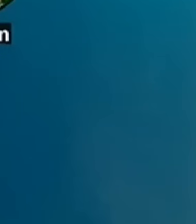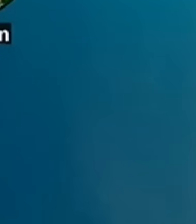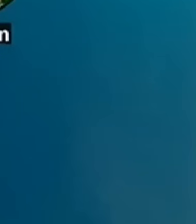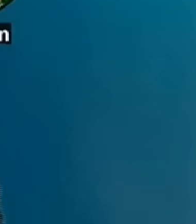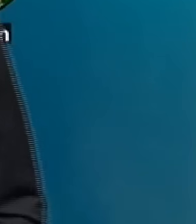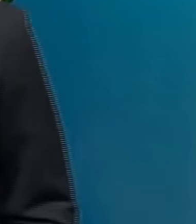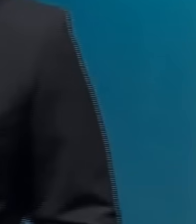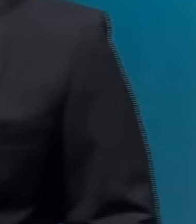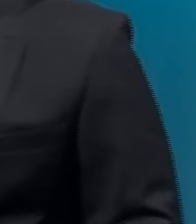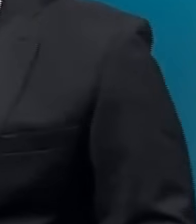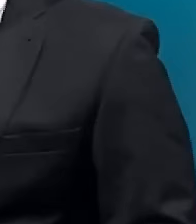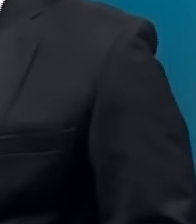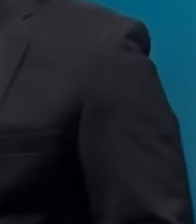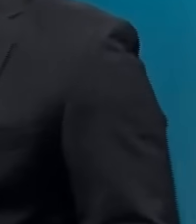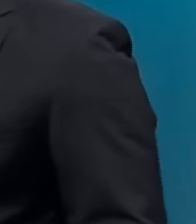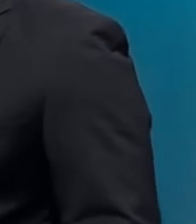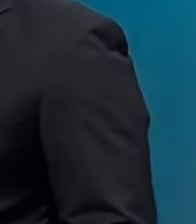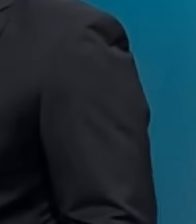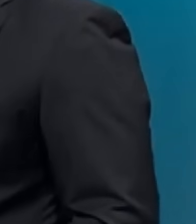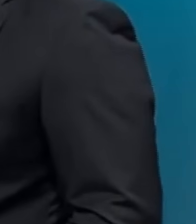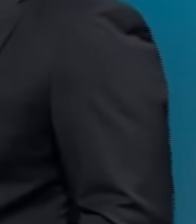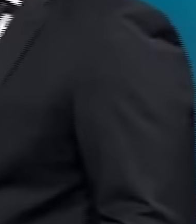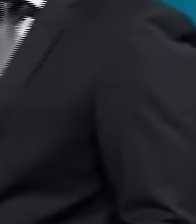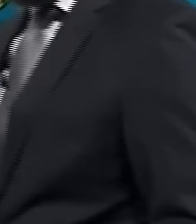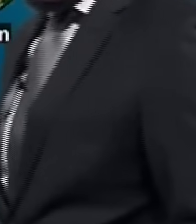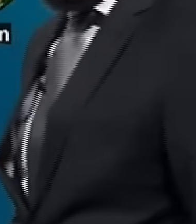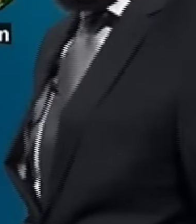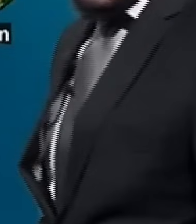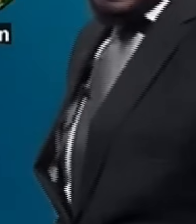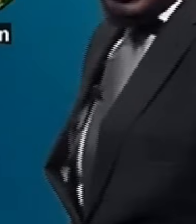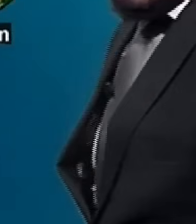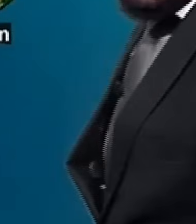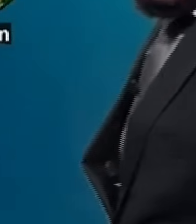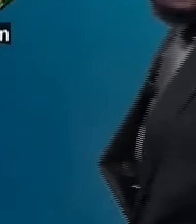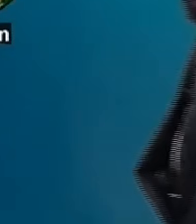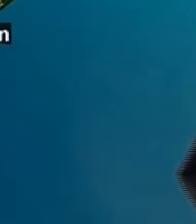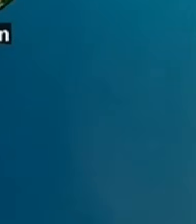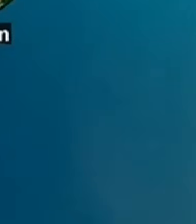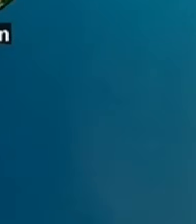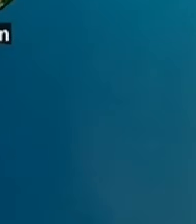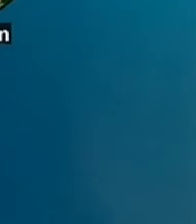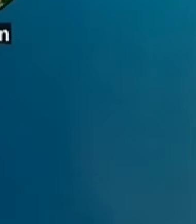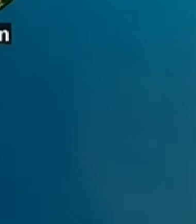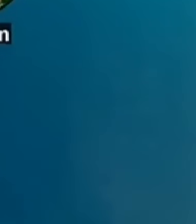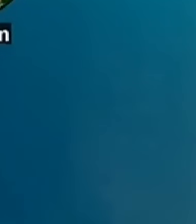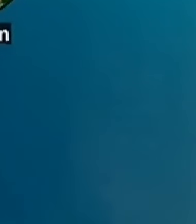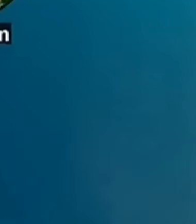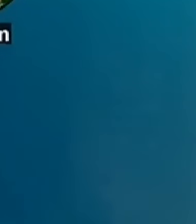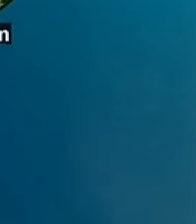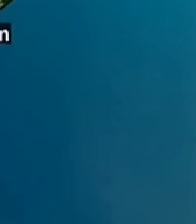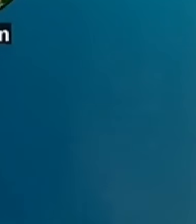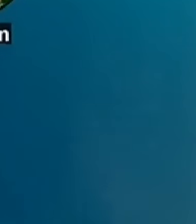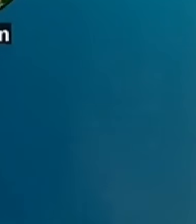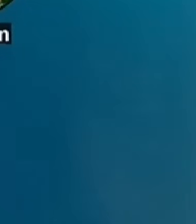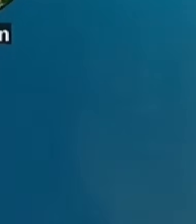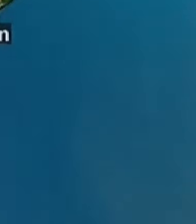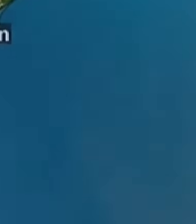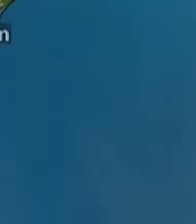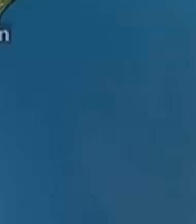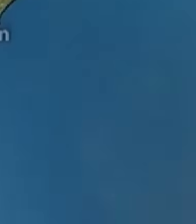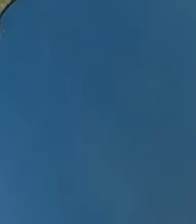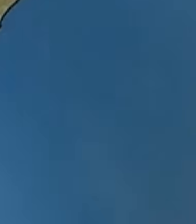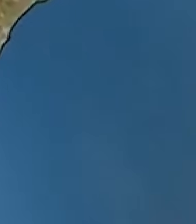matla tlhane di bonahale ha se shebile hona ka ka bophirima jalo fufla ka hare ho kapa botshabela sentse ke salbala hona ka hare photshotsa mo